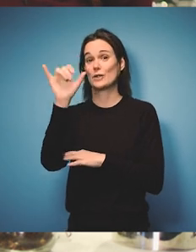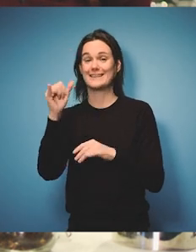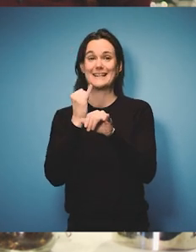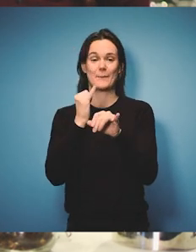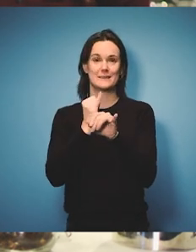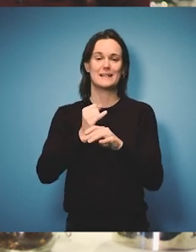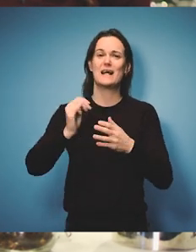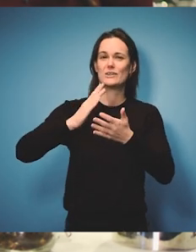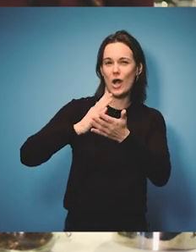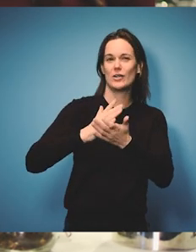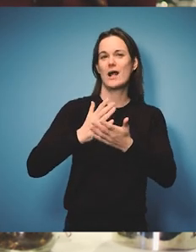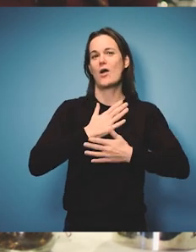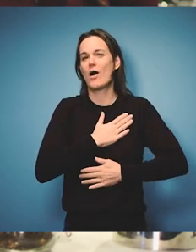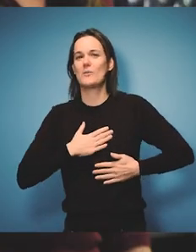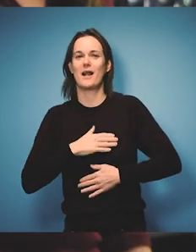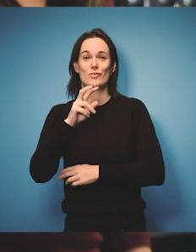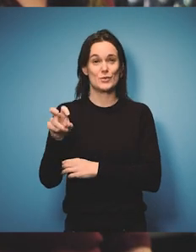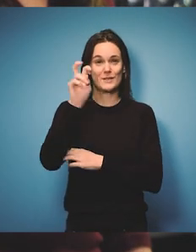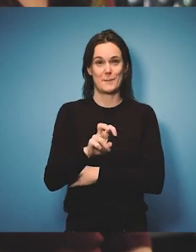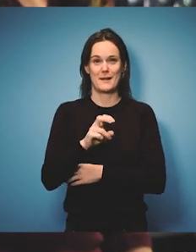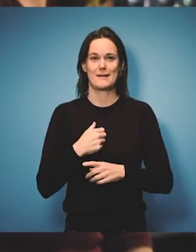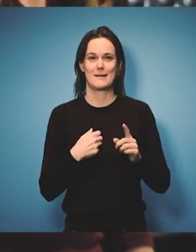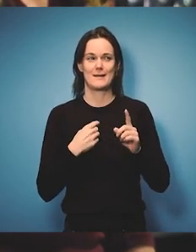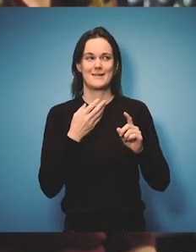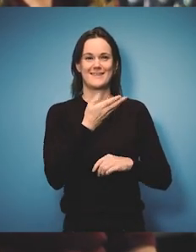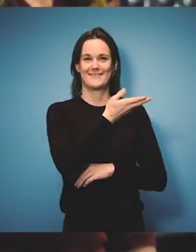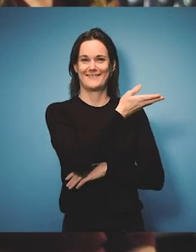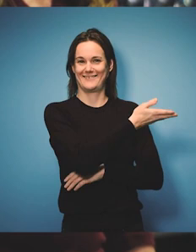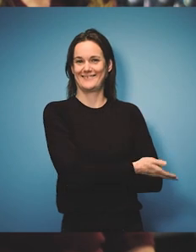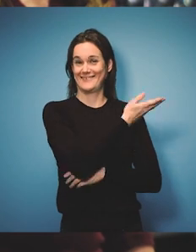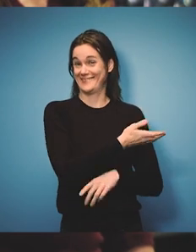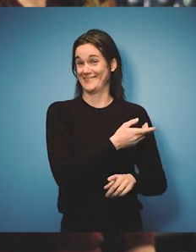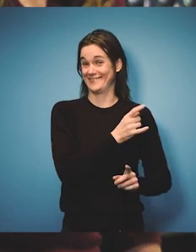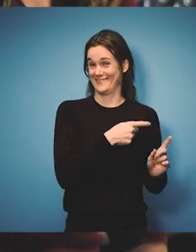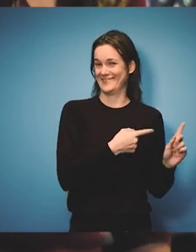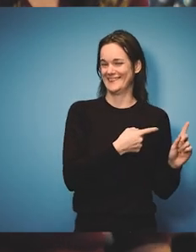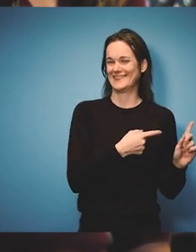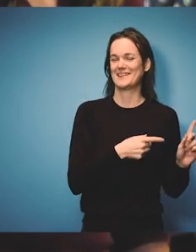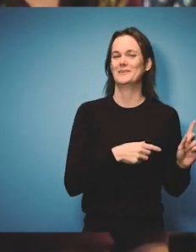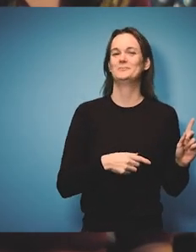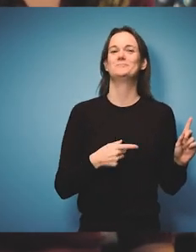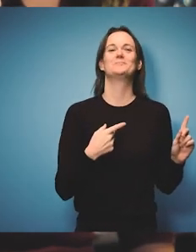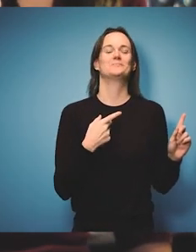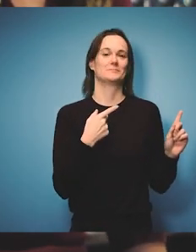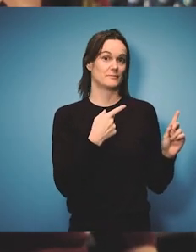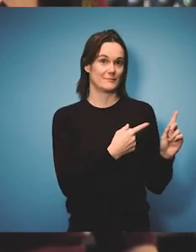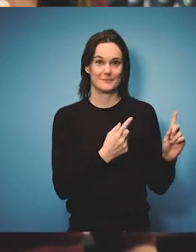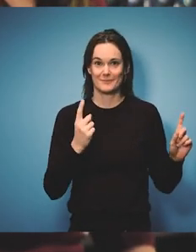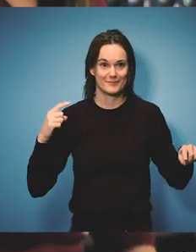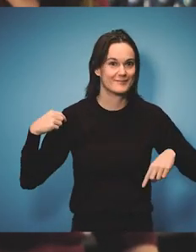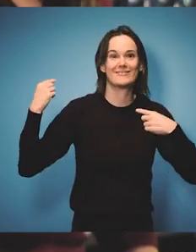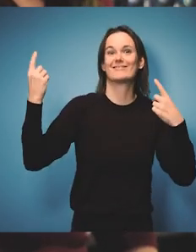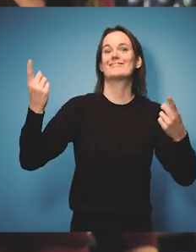culinary, hospitality, and tourism programs. To my left, on the right of where you're going to be watching, we have someone who's joining